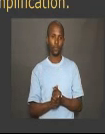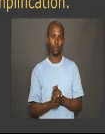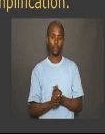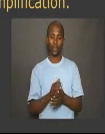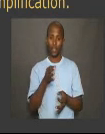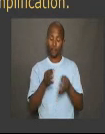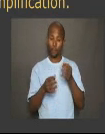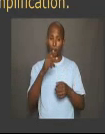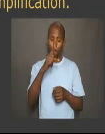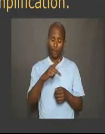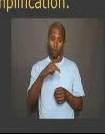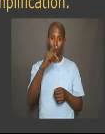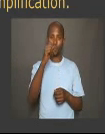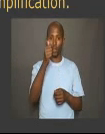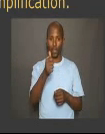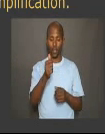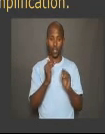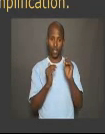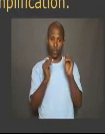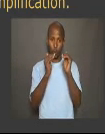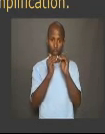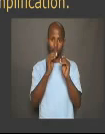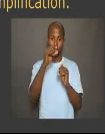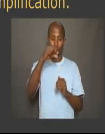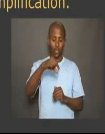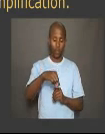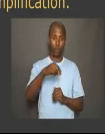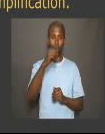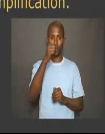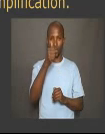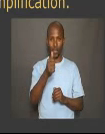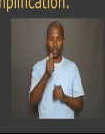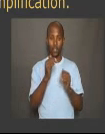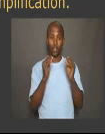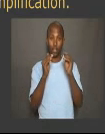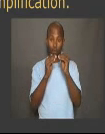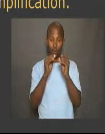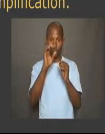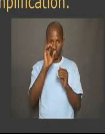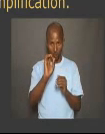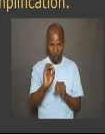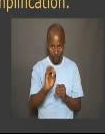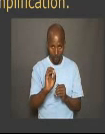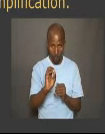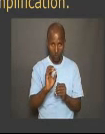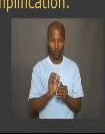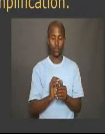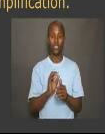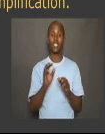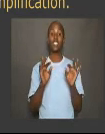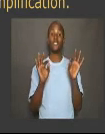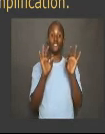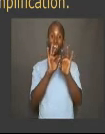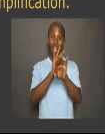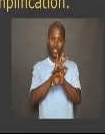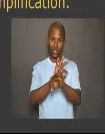If p of a equals q of a equals 0, the